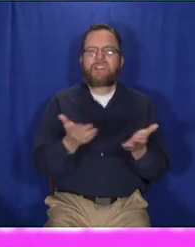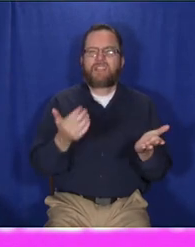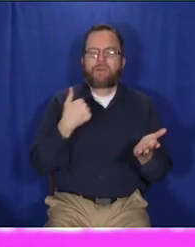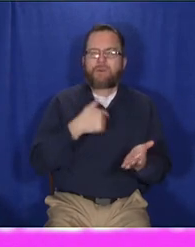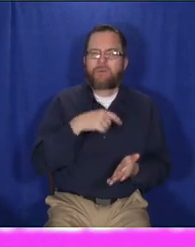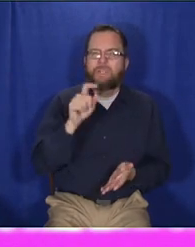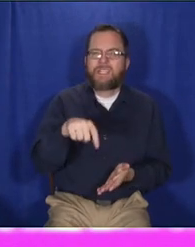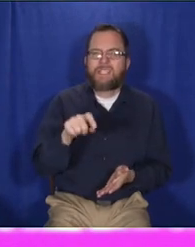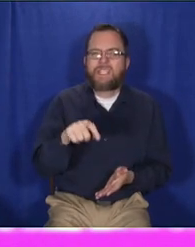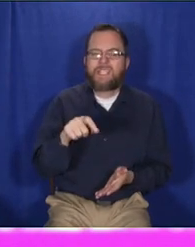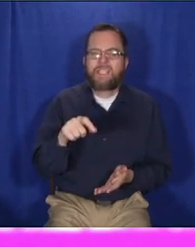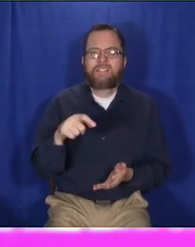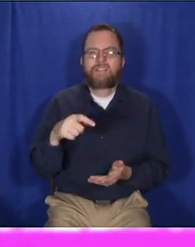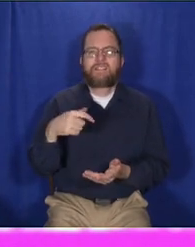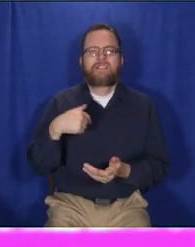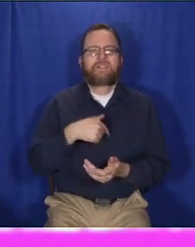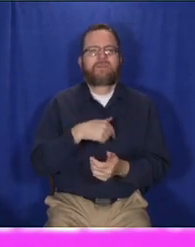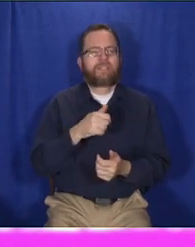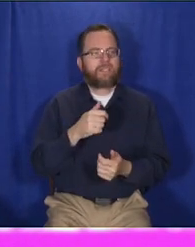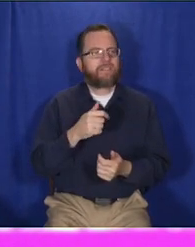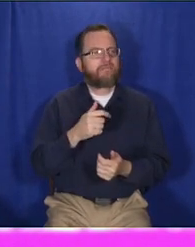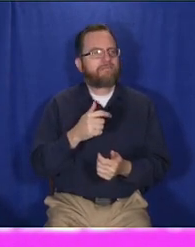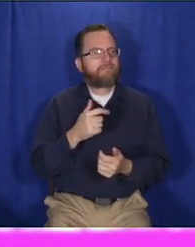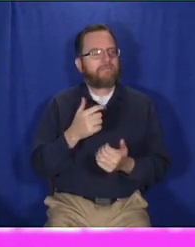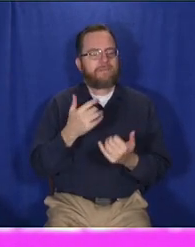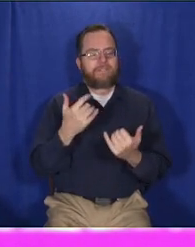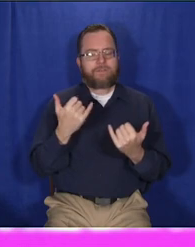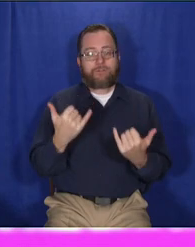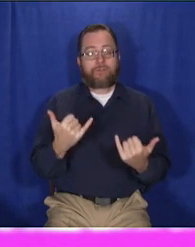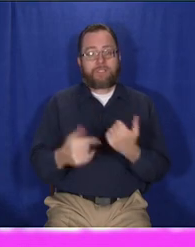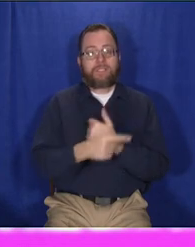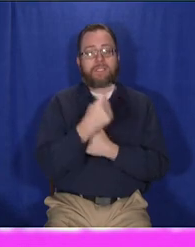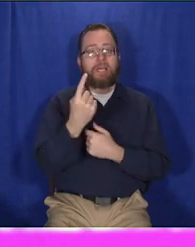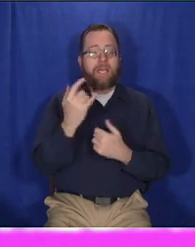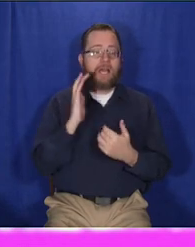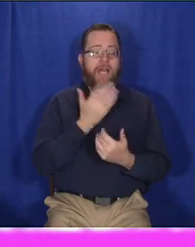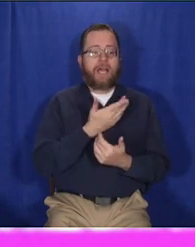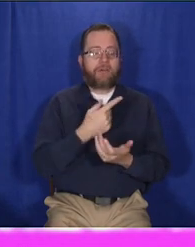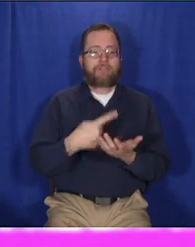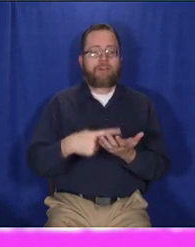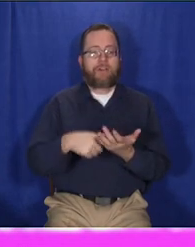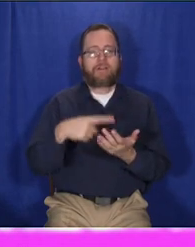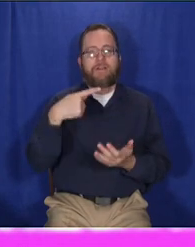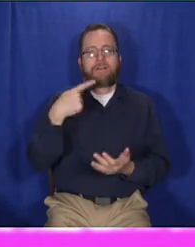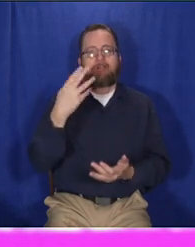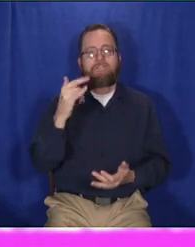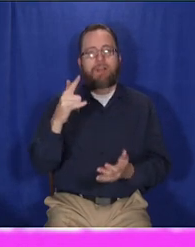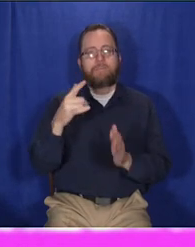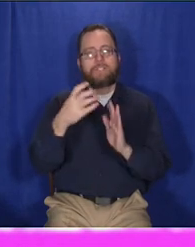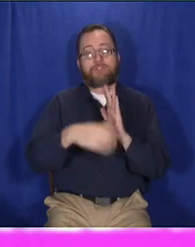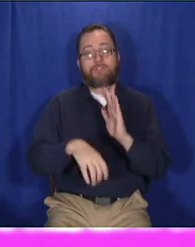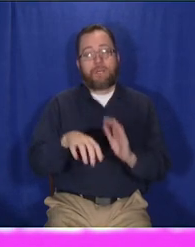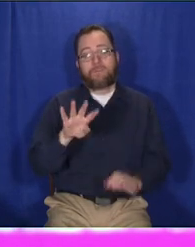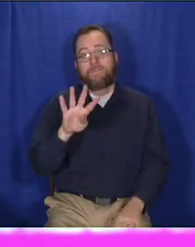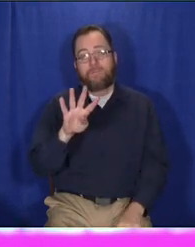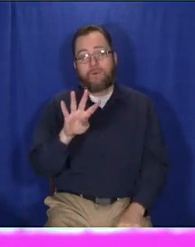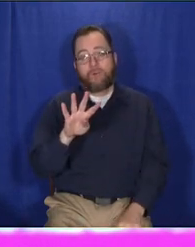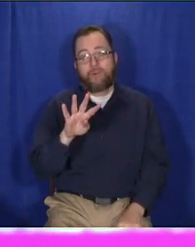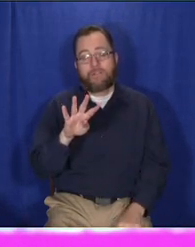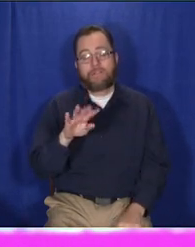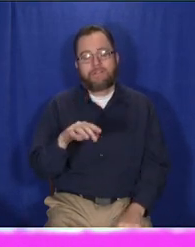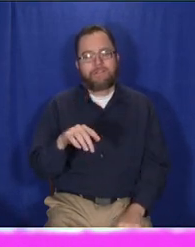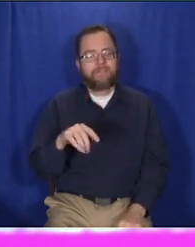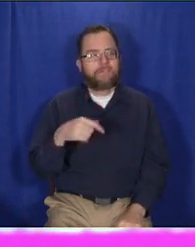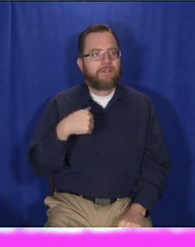in faith to be generous and to serve. And that's what we're going to talk about in Philippians chapter 4 today. So if you've been tracking with